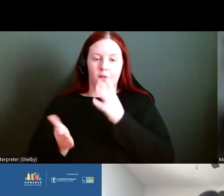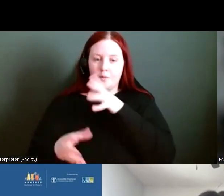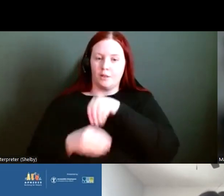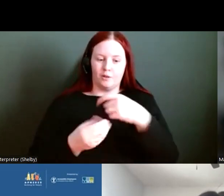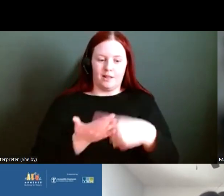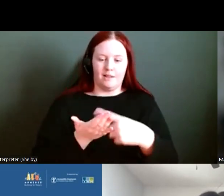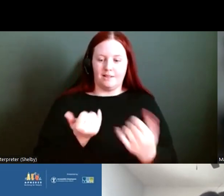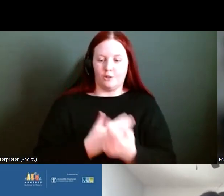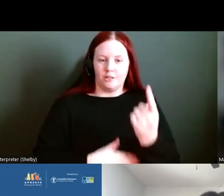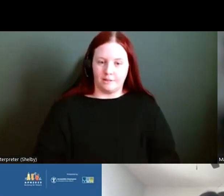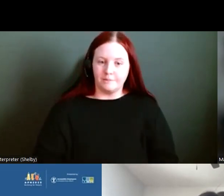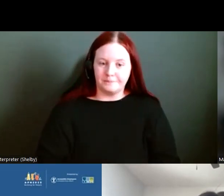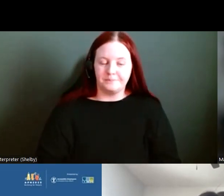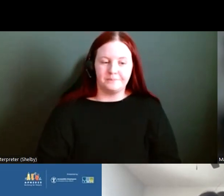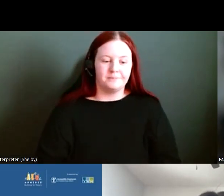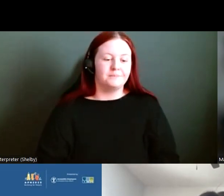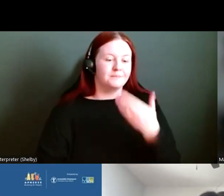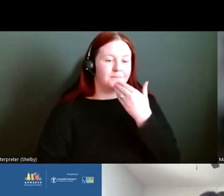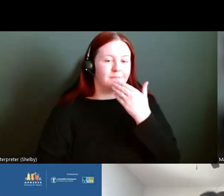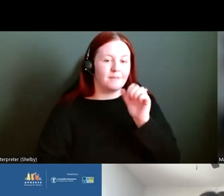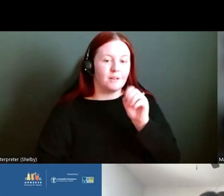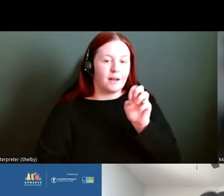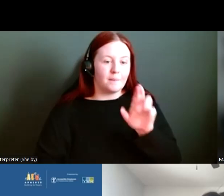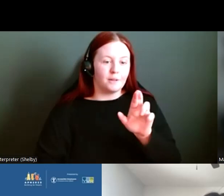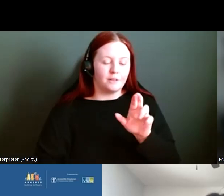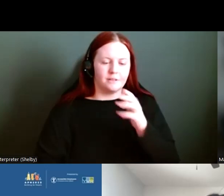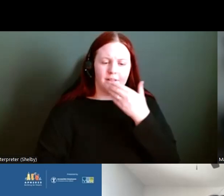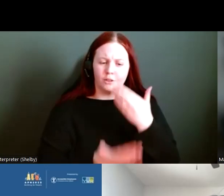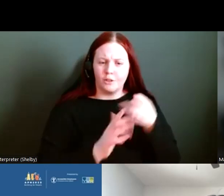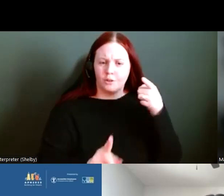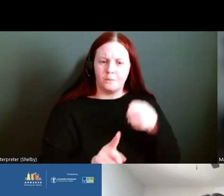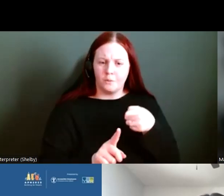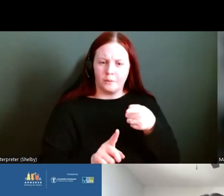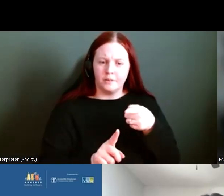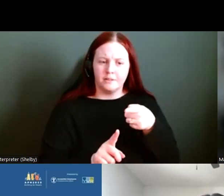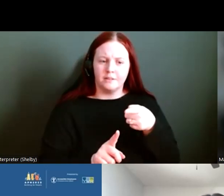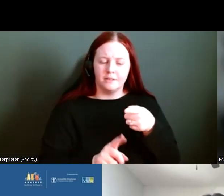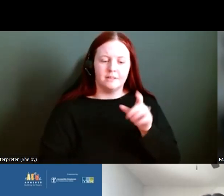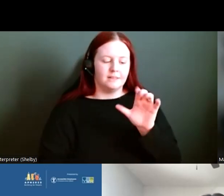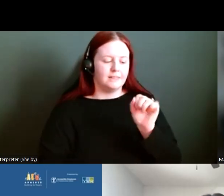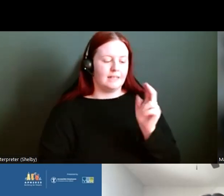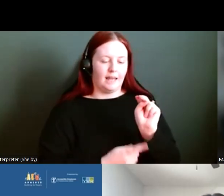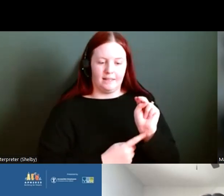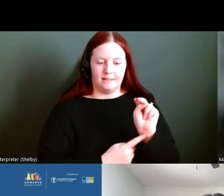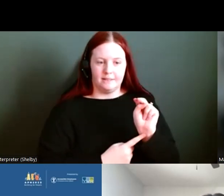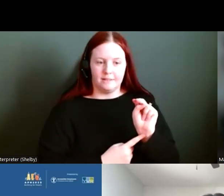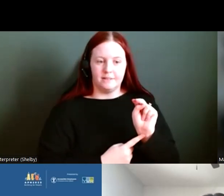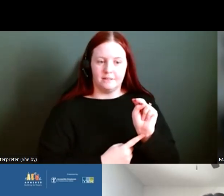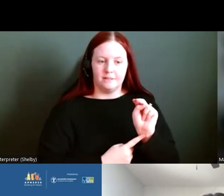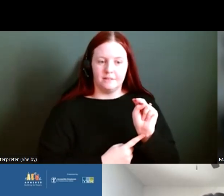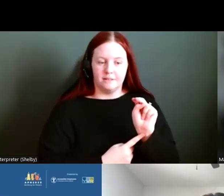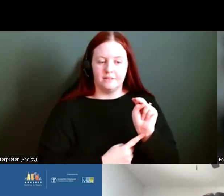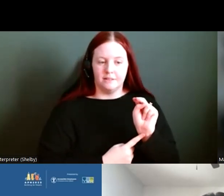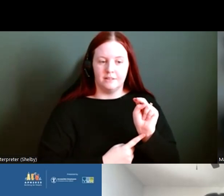today. Thank you so much, Amber. You bring up a really good point that CAN has this ability to